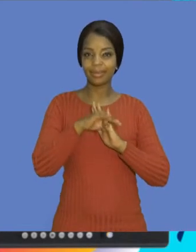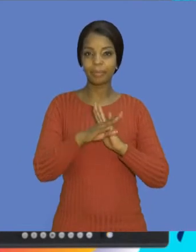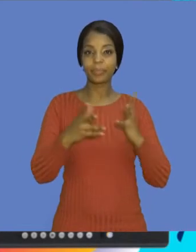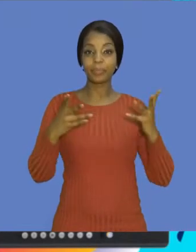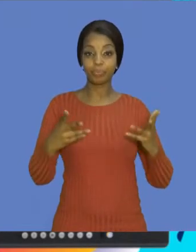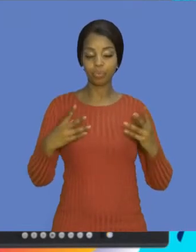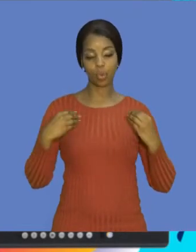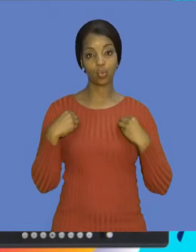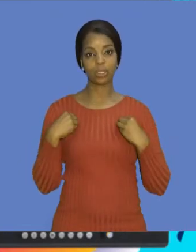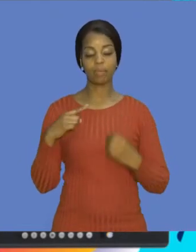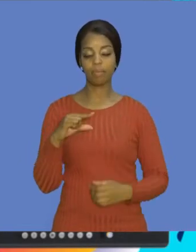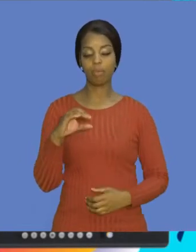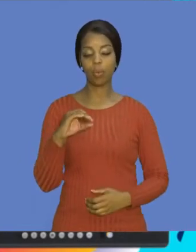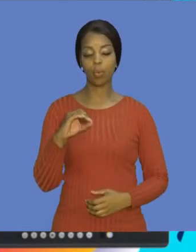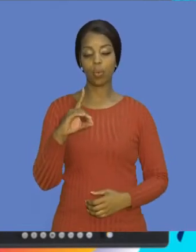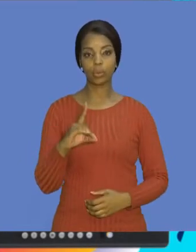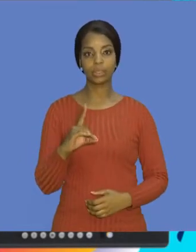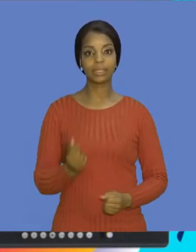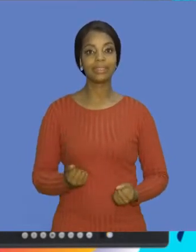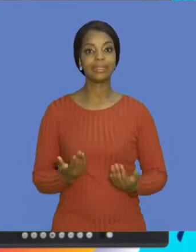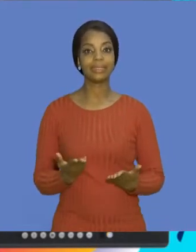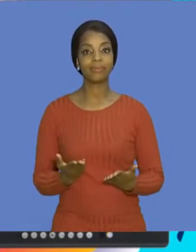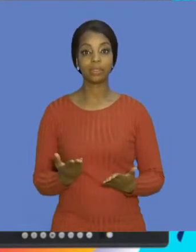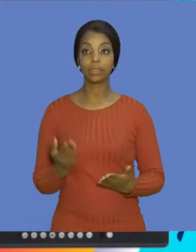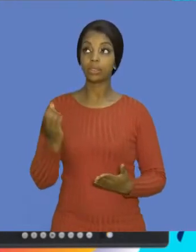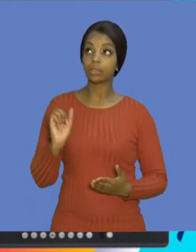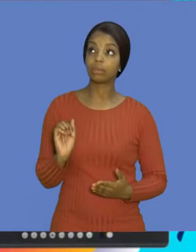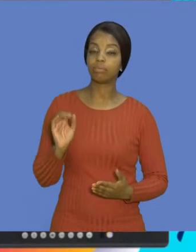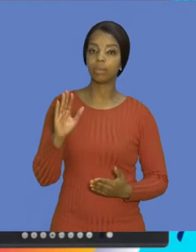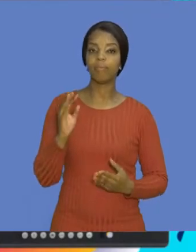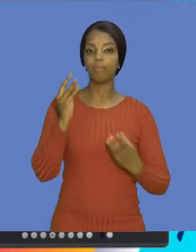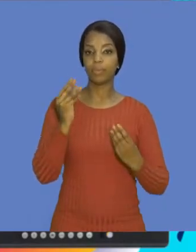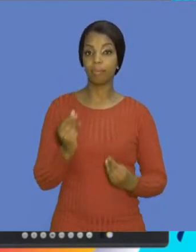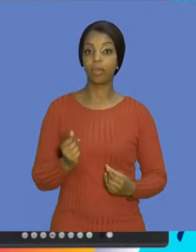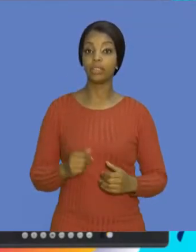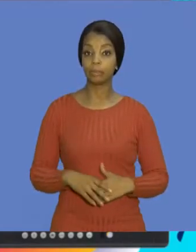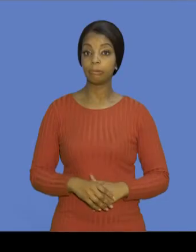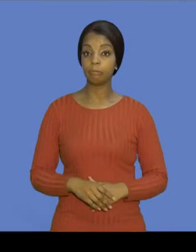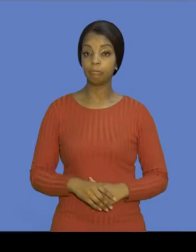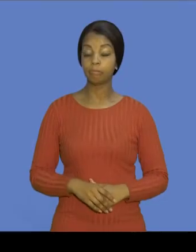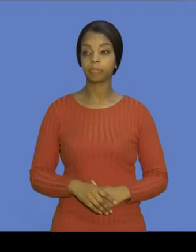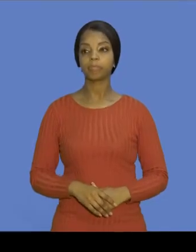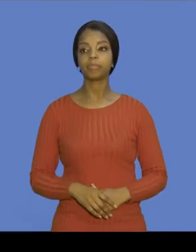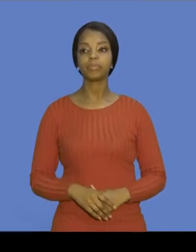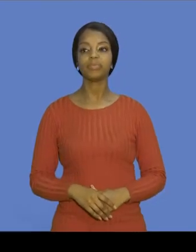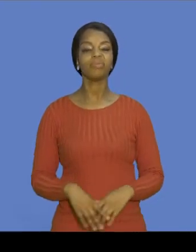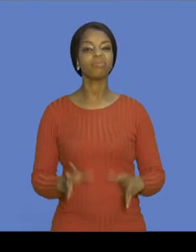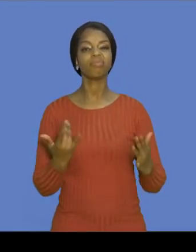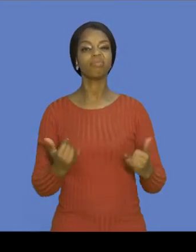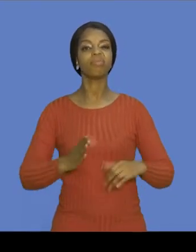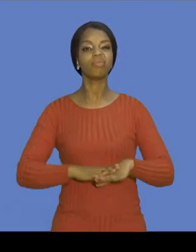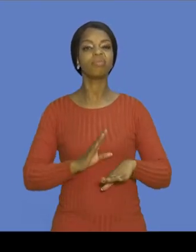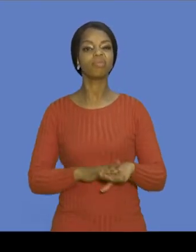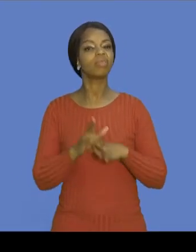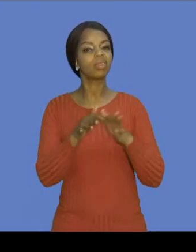services going up in terms of the price. And that's the rate that we are looking at. Now, to go further on this, we